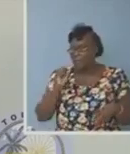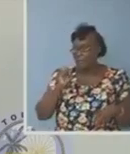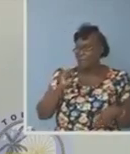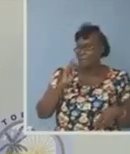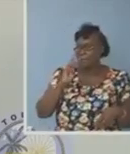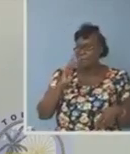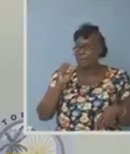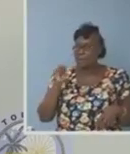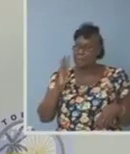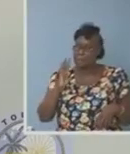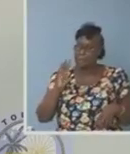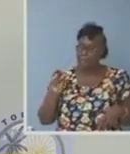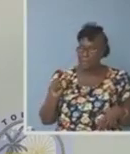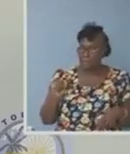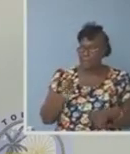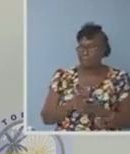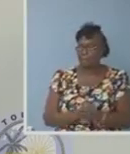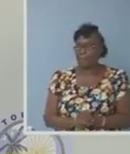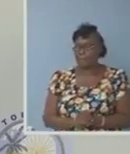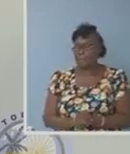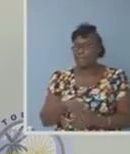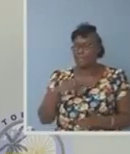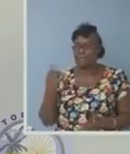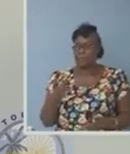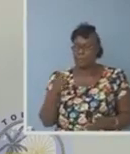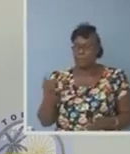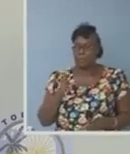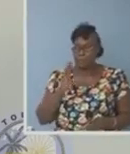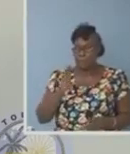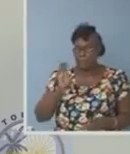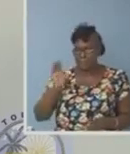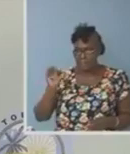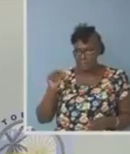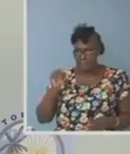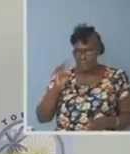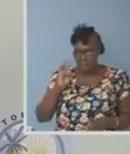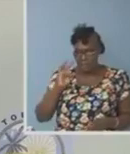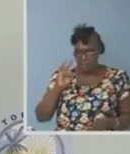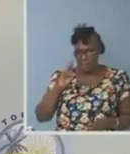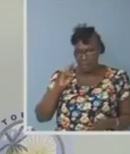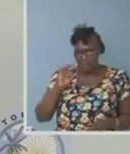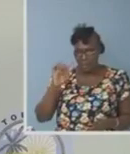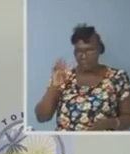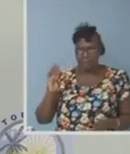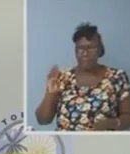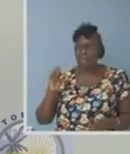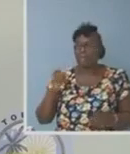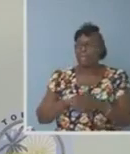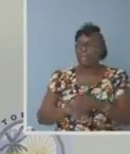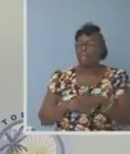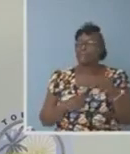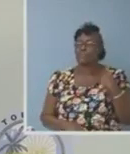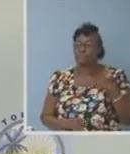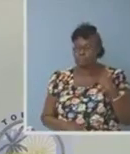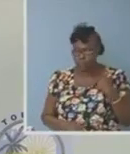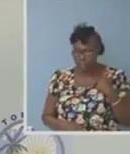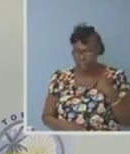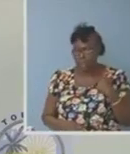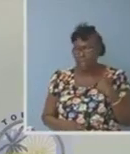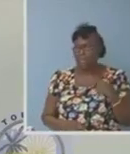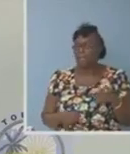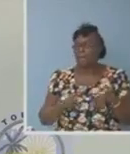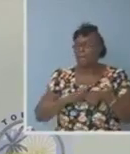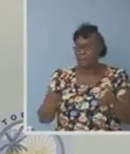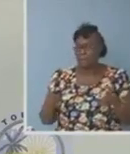The test at the moment can only be done at CAFA, which is the recognized laboratory in not just Trinidad and Tobago, but